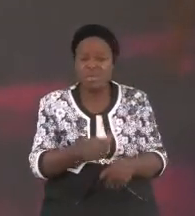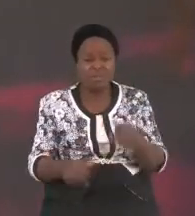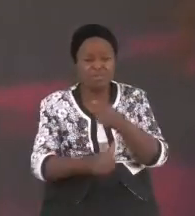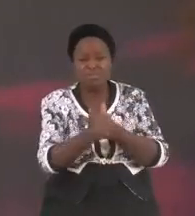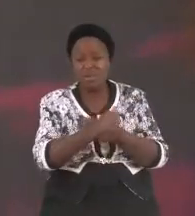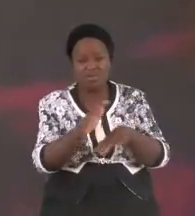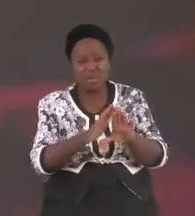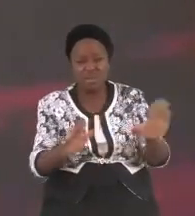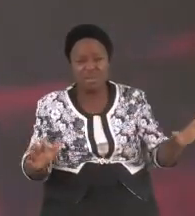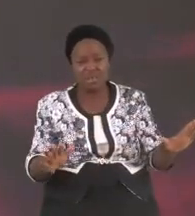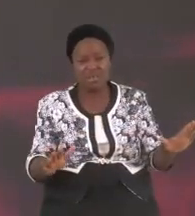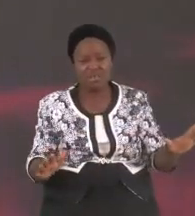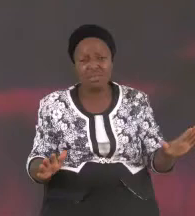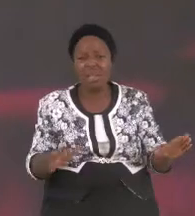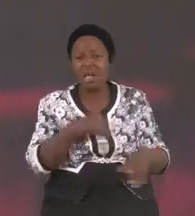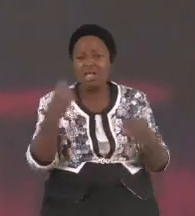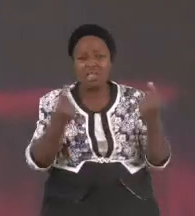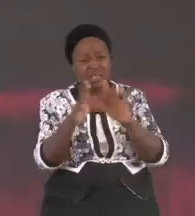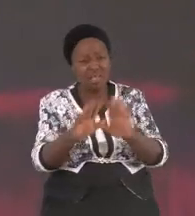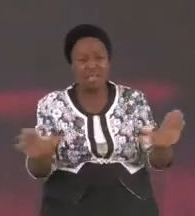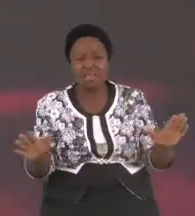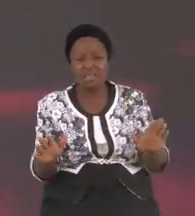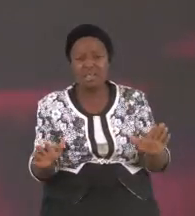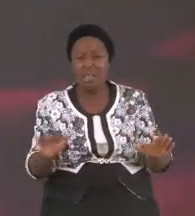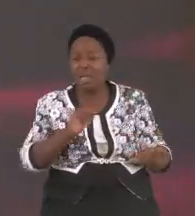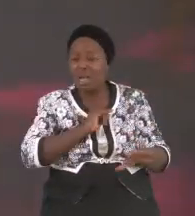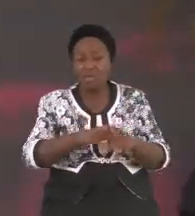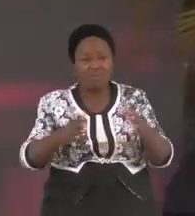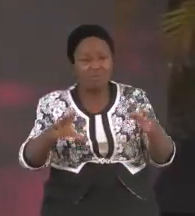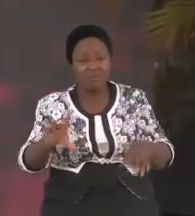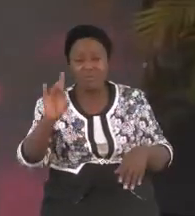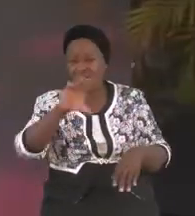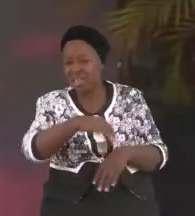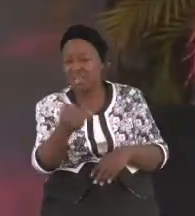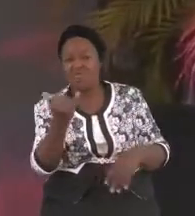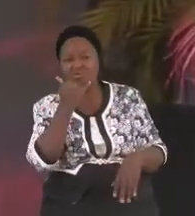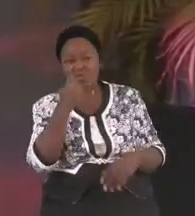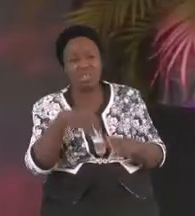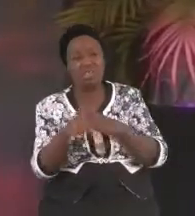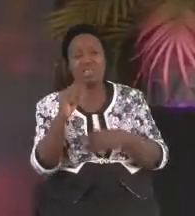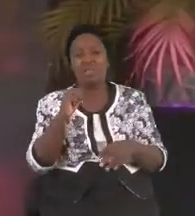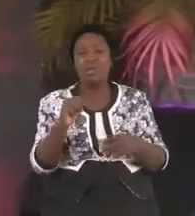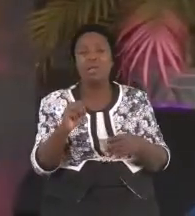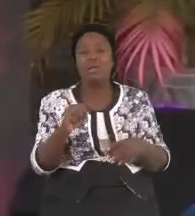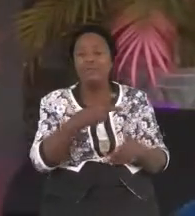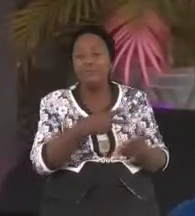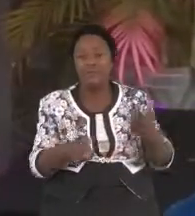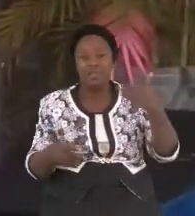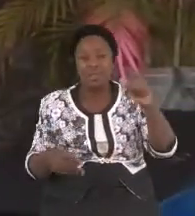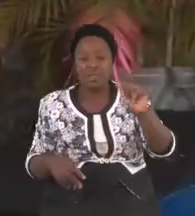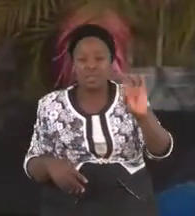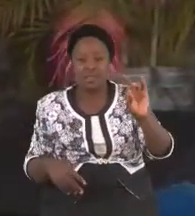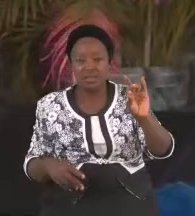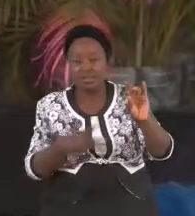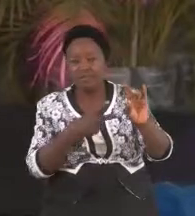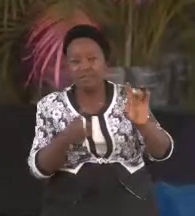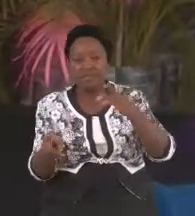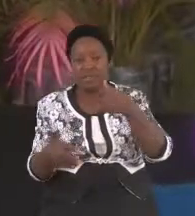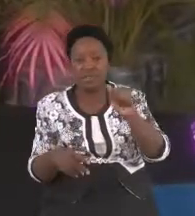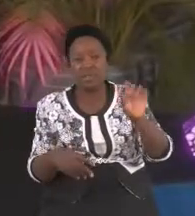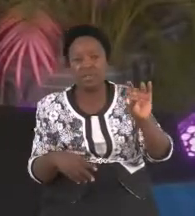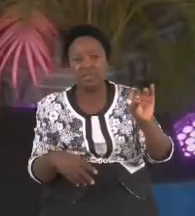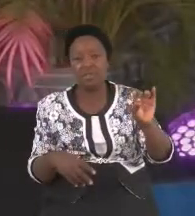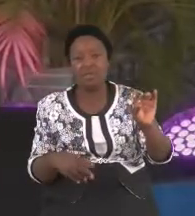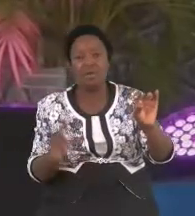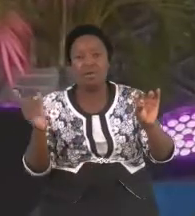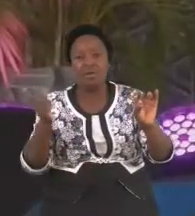sinless, I find no fault in him. Look at verse 18. In verse 18, where